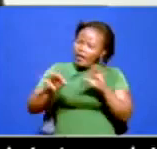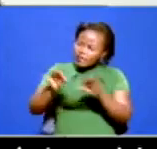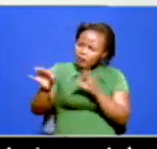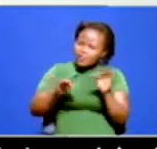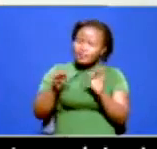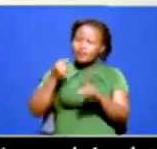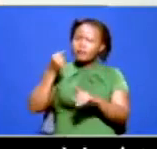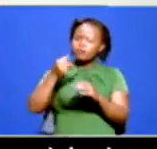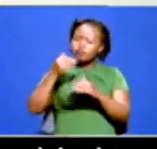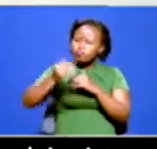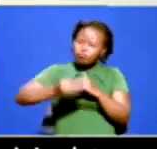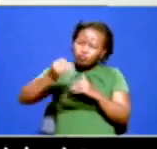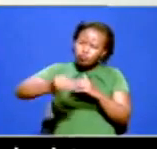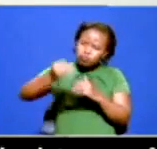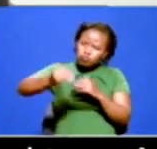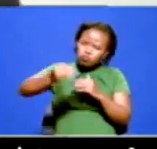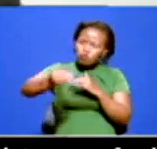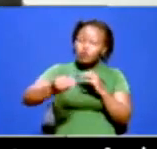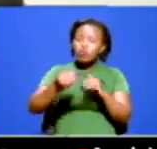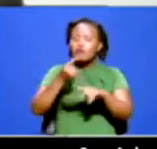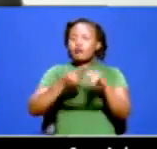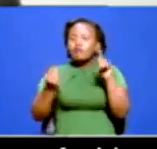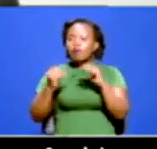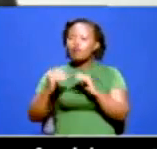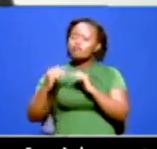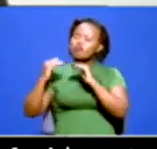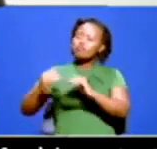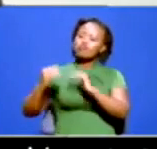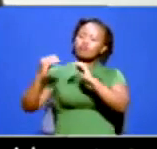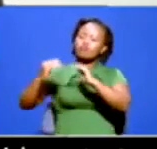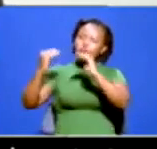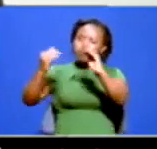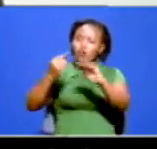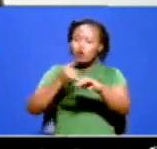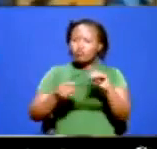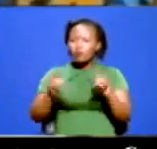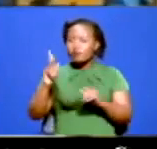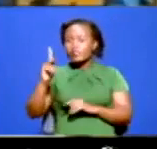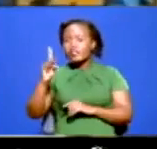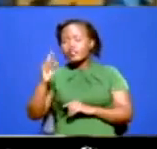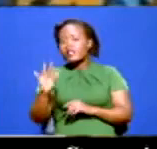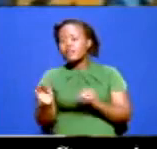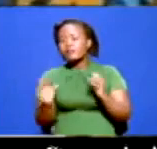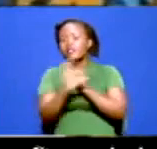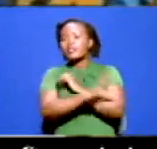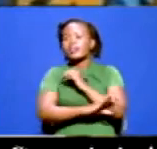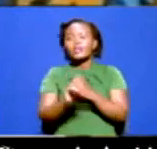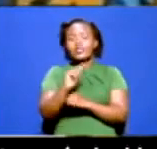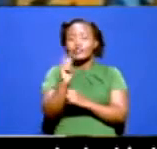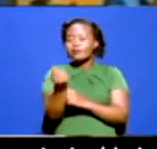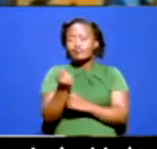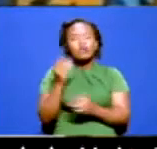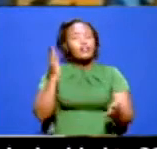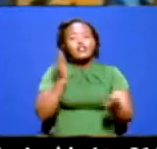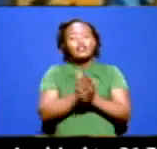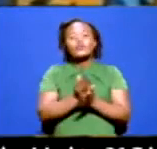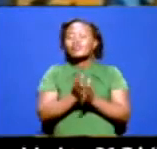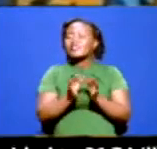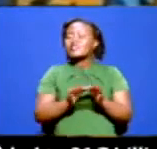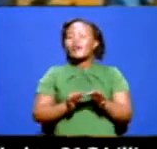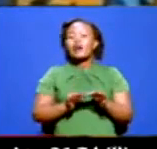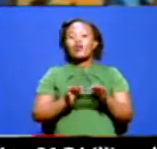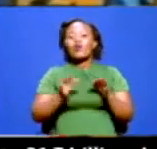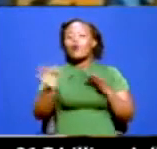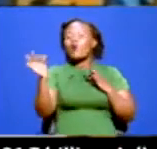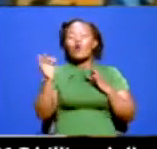through to rise to the rank of a Chief of Defense Forces in the Republic of Kenya. It's a long journey. I don't think we can be able